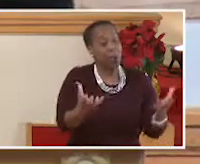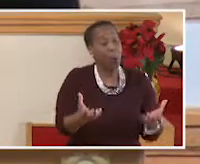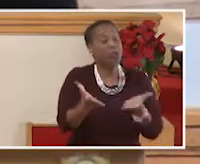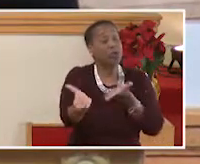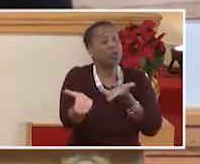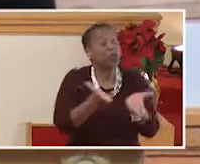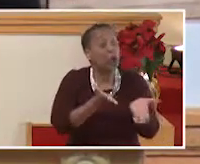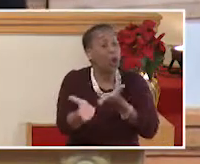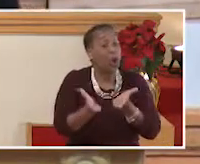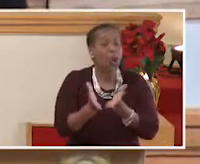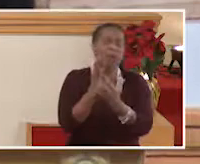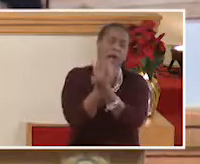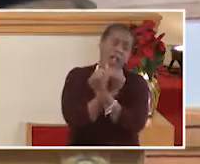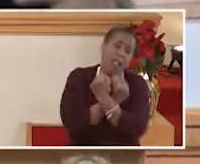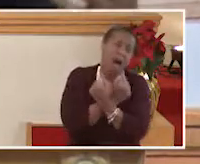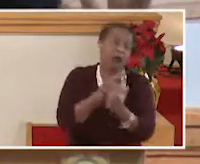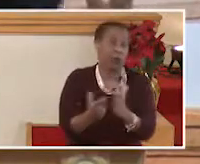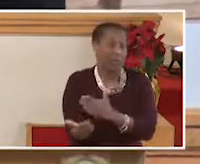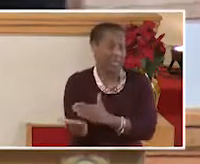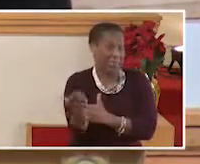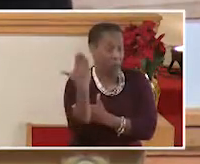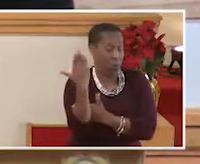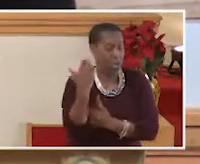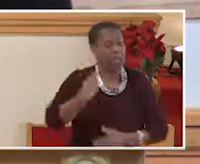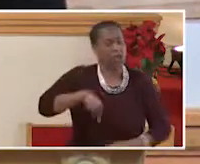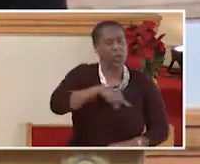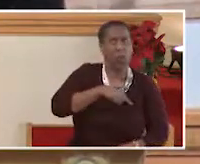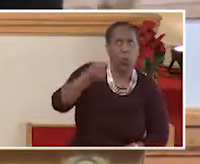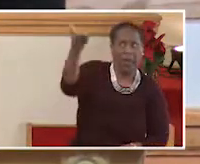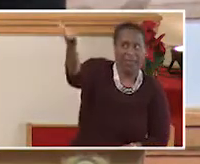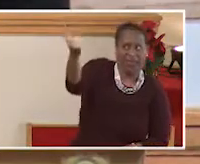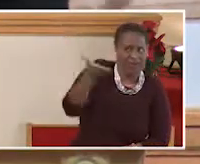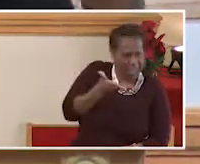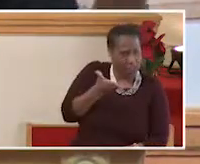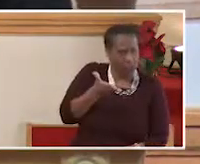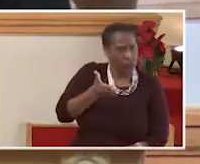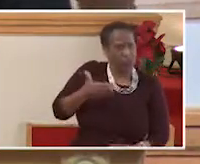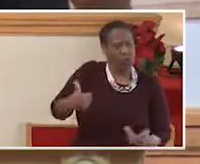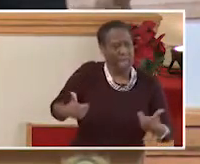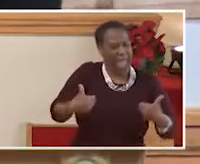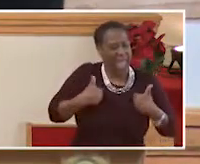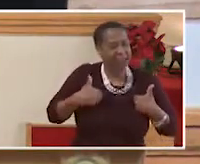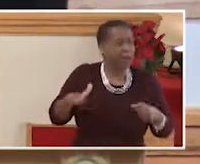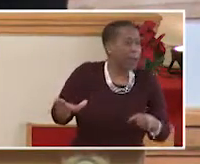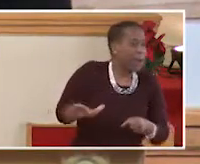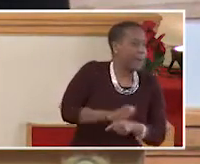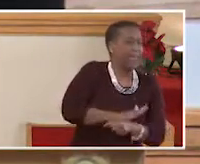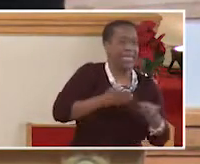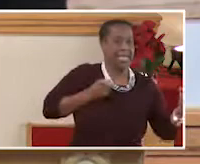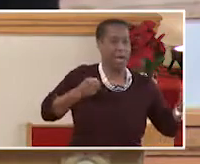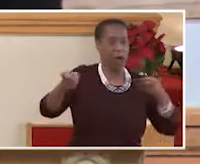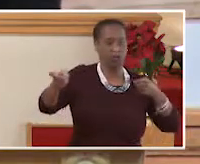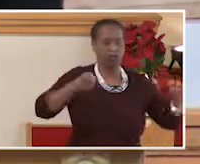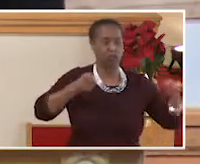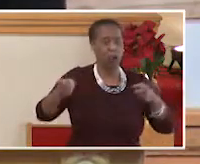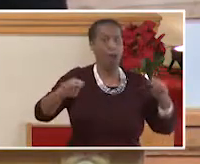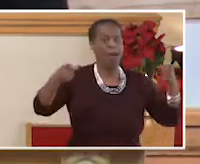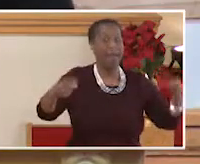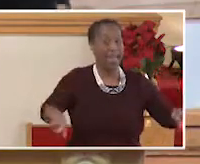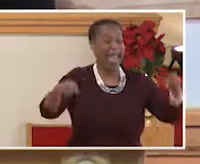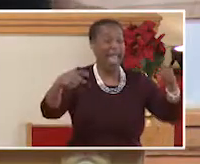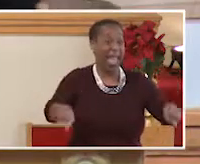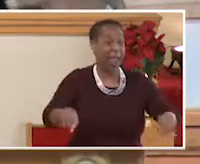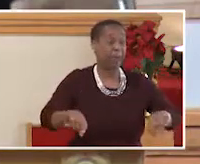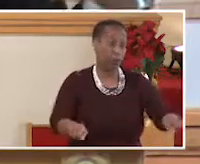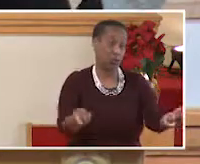you on this morning, God. So we invite you to have complete control of everything that takes place in this service, God.